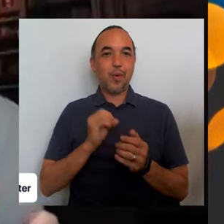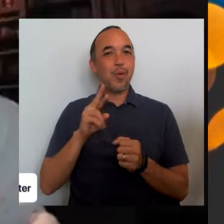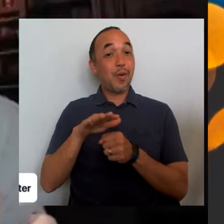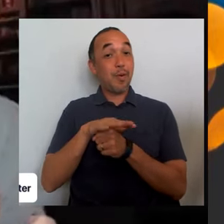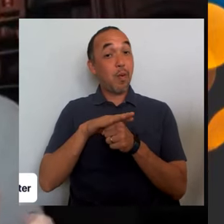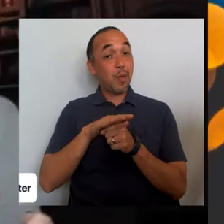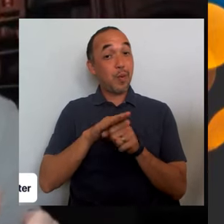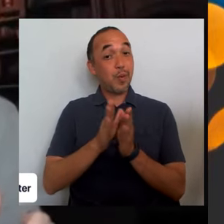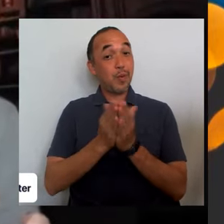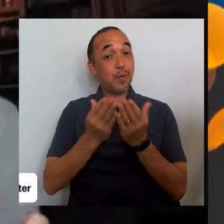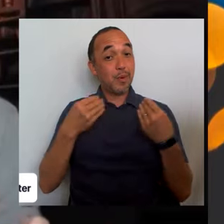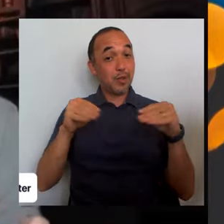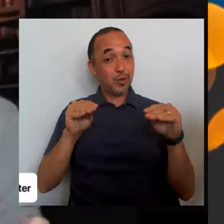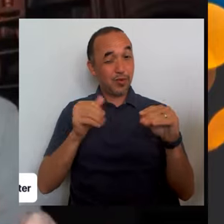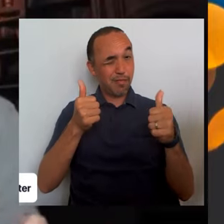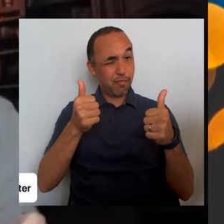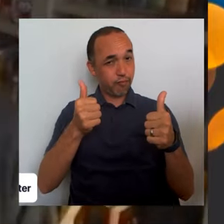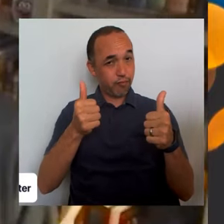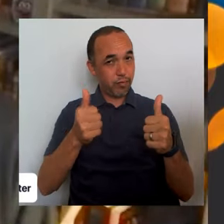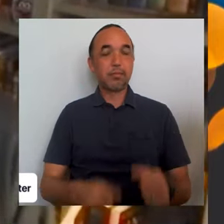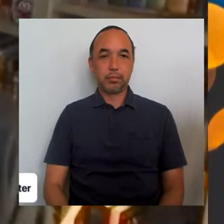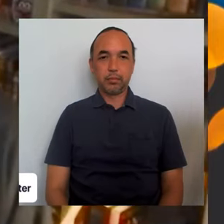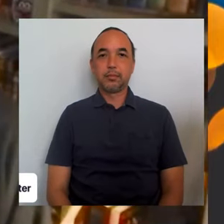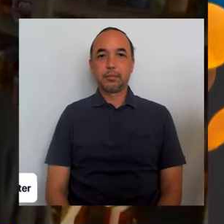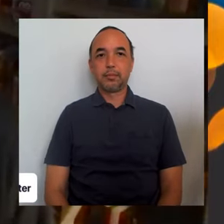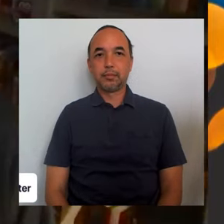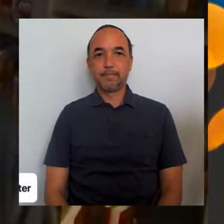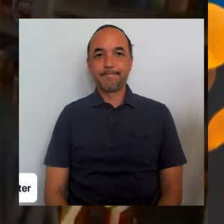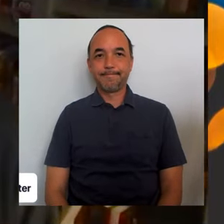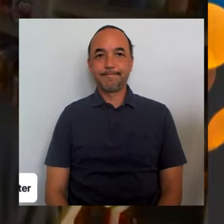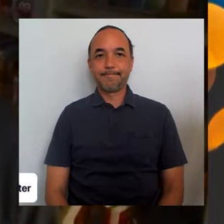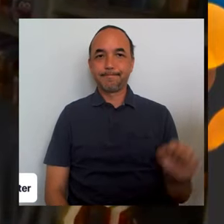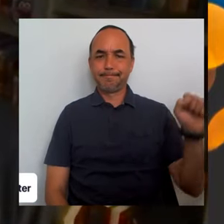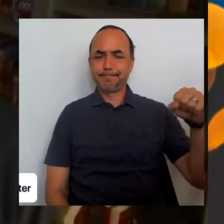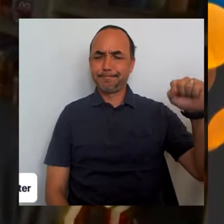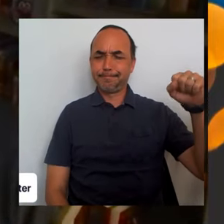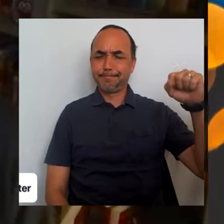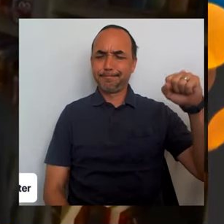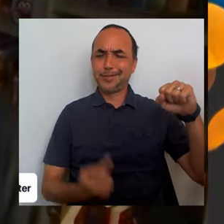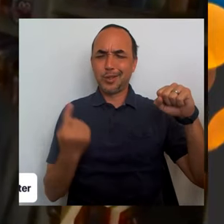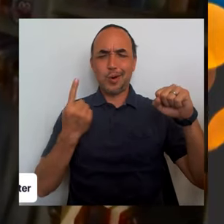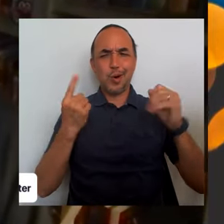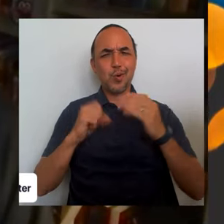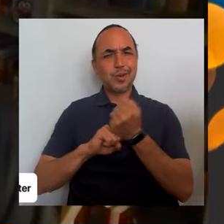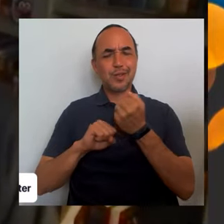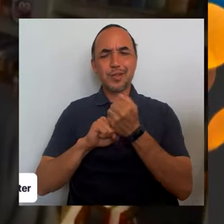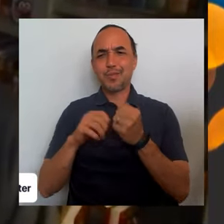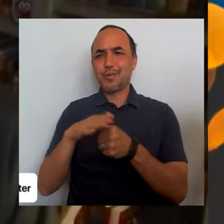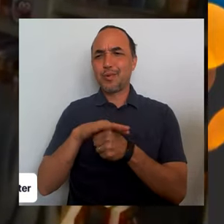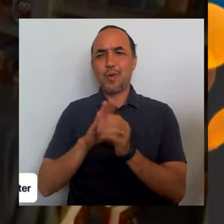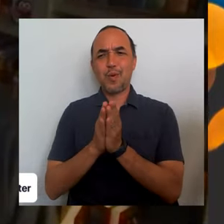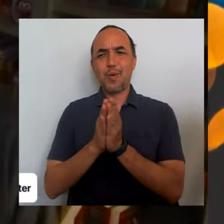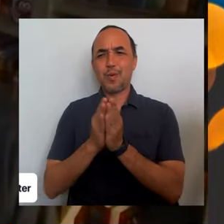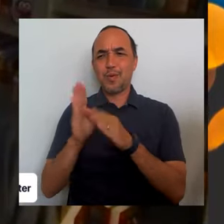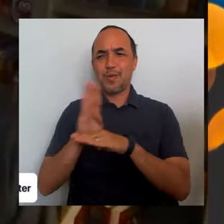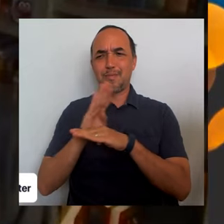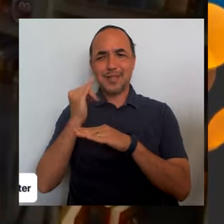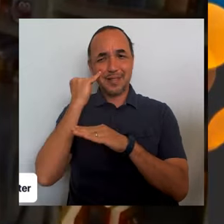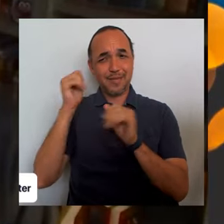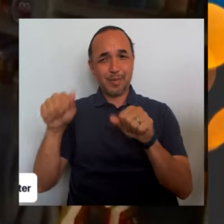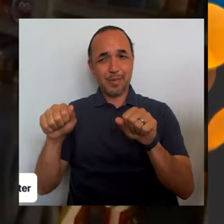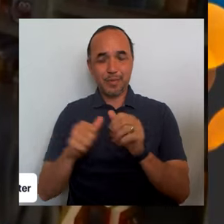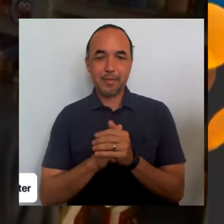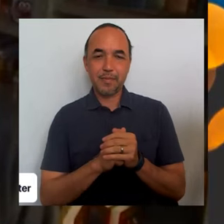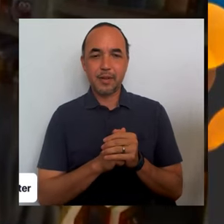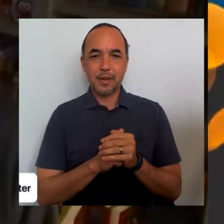would be amazing too. Yes, I mean, always support local business if you can, but they've